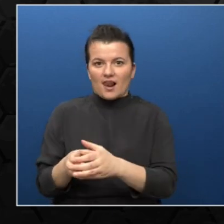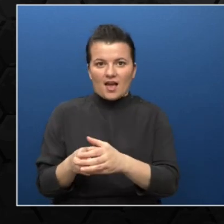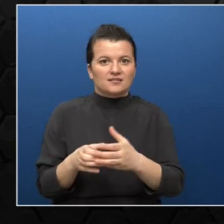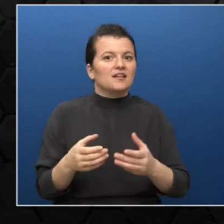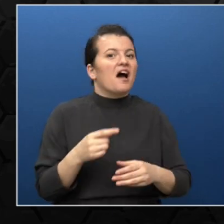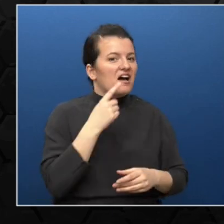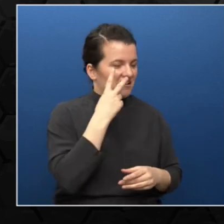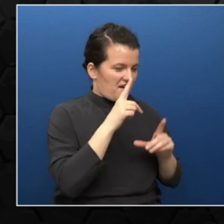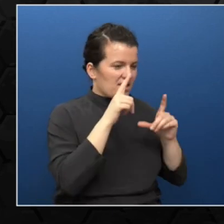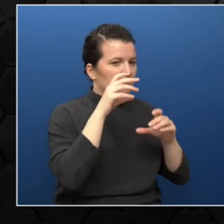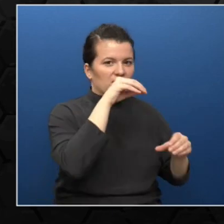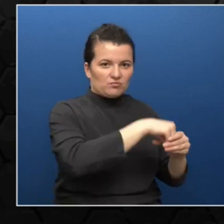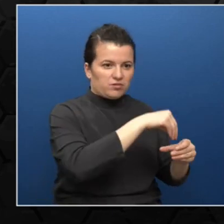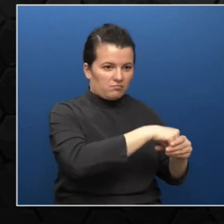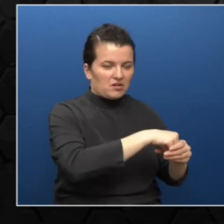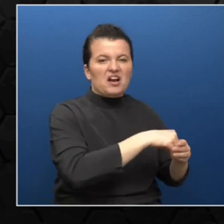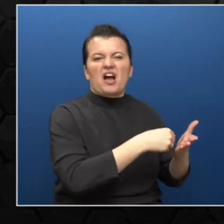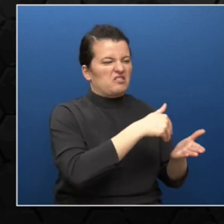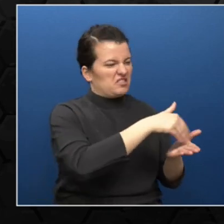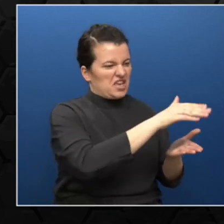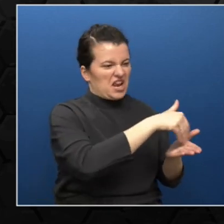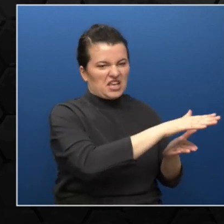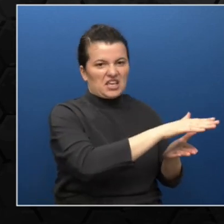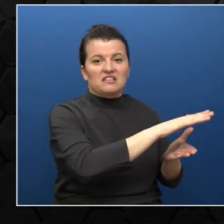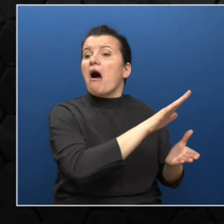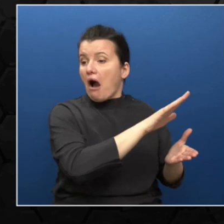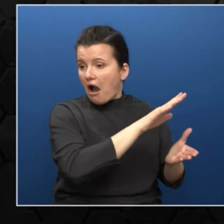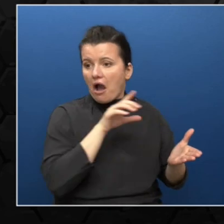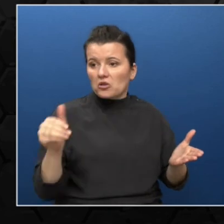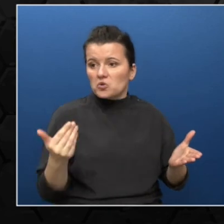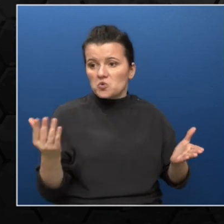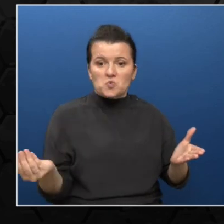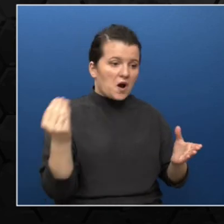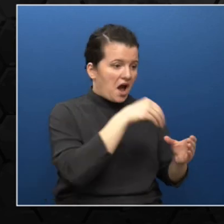could delete, add, modify them.